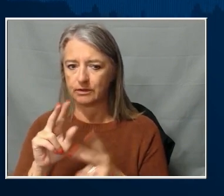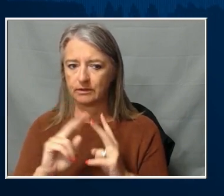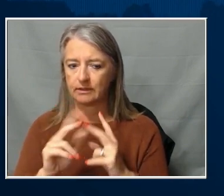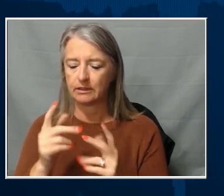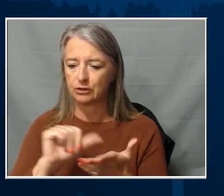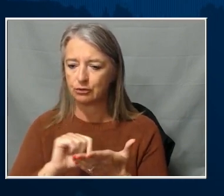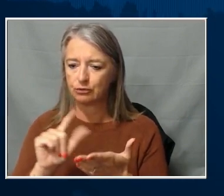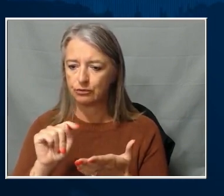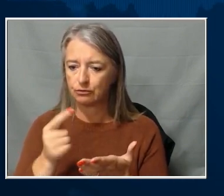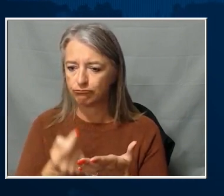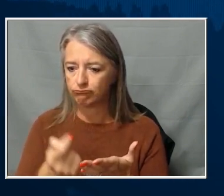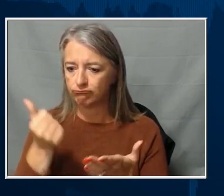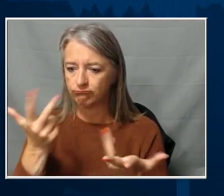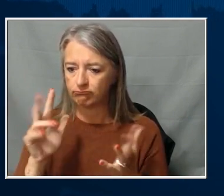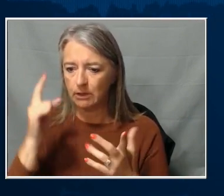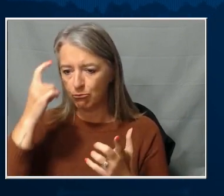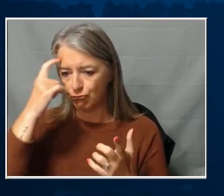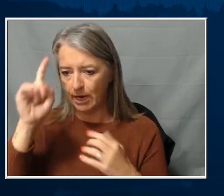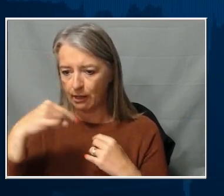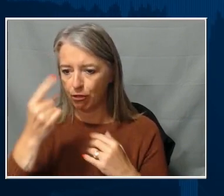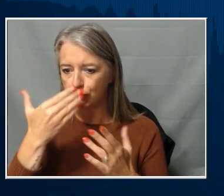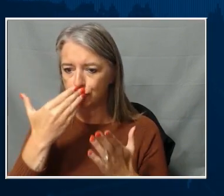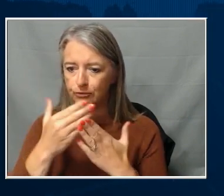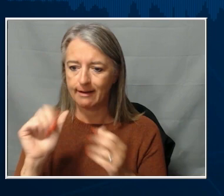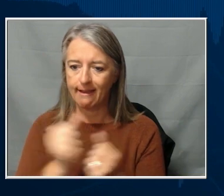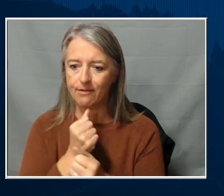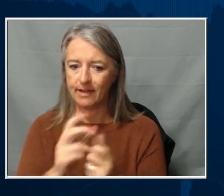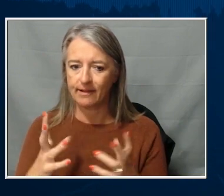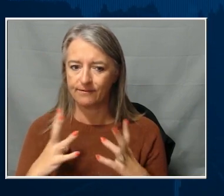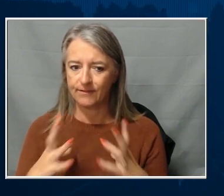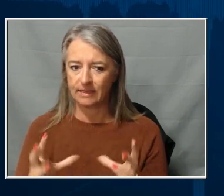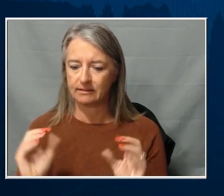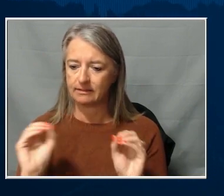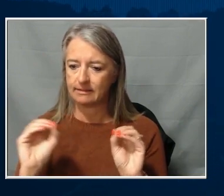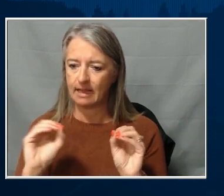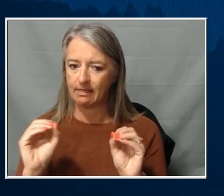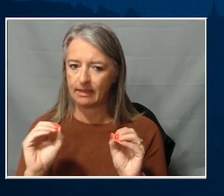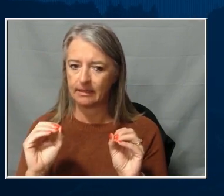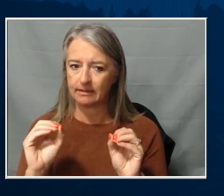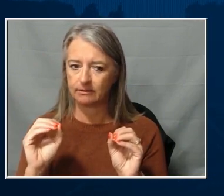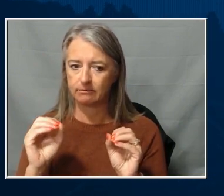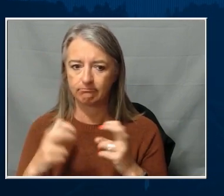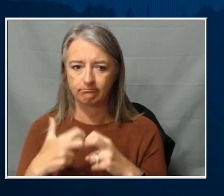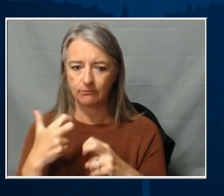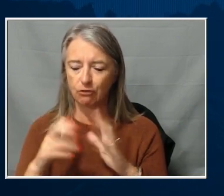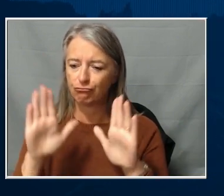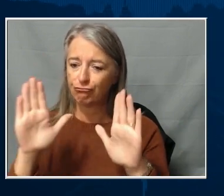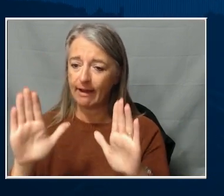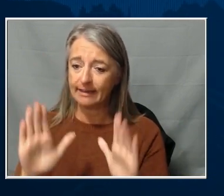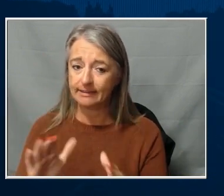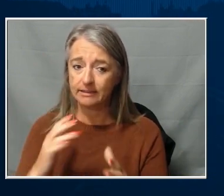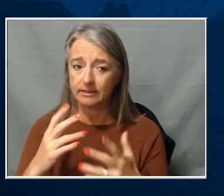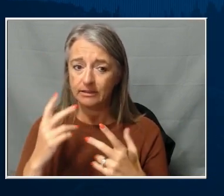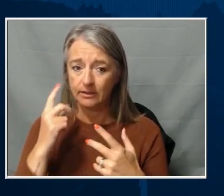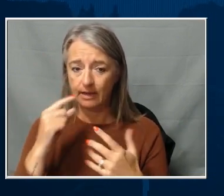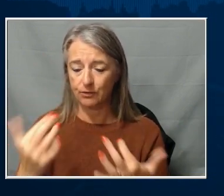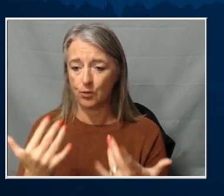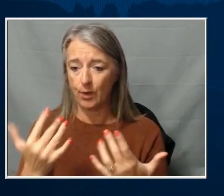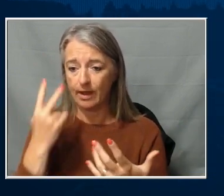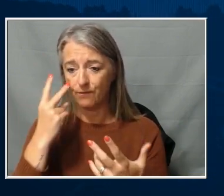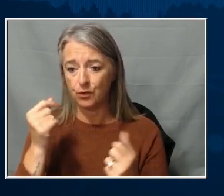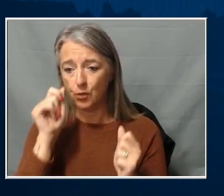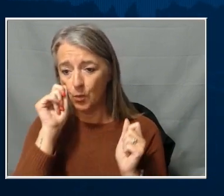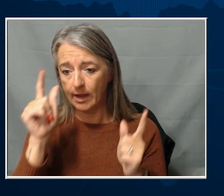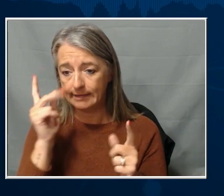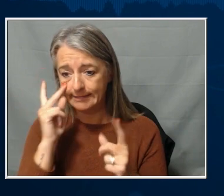The brain looks good. Everything is fine. So I'm not really expecting problems. Great. You know, we'll have to wait for her to wake up, see how she's